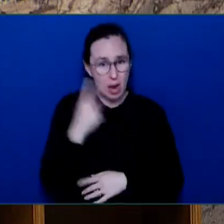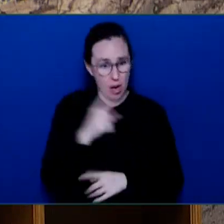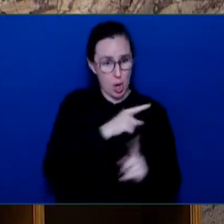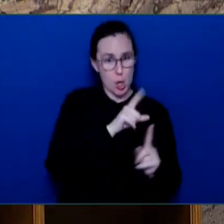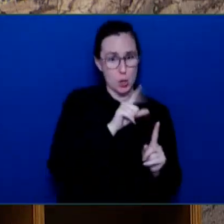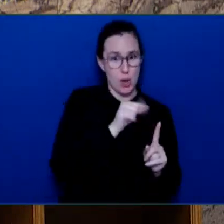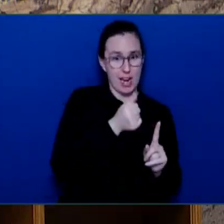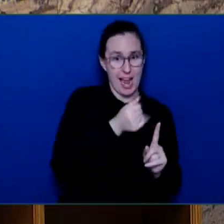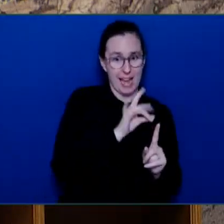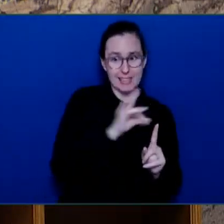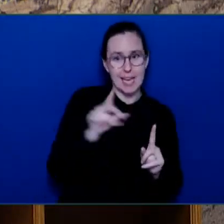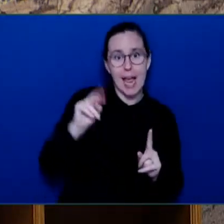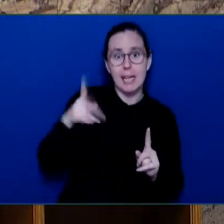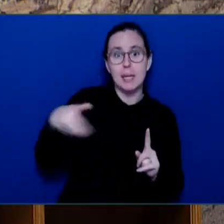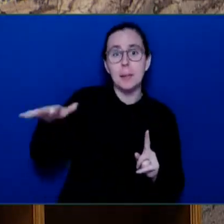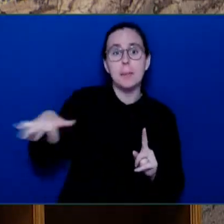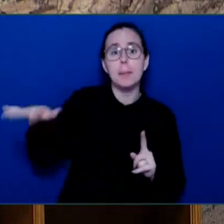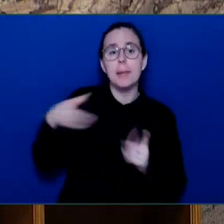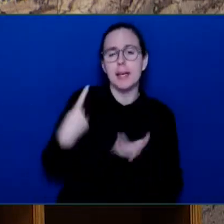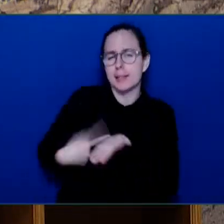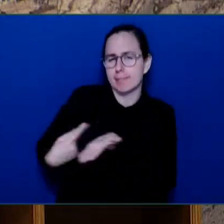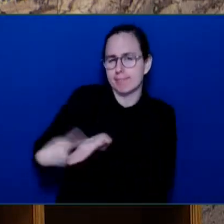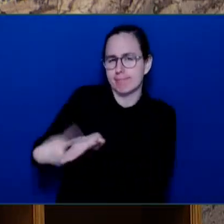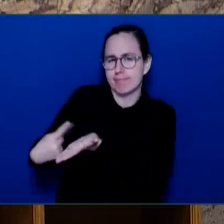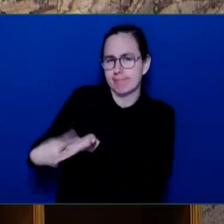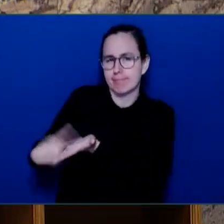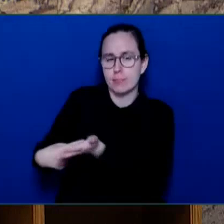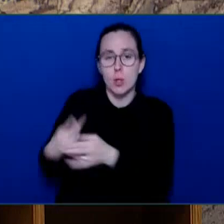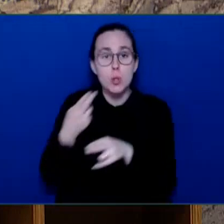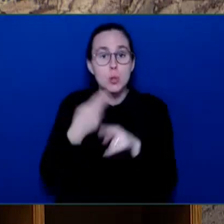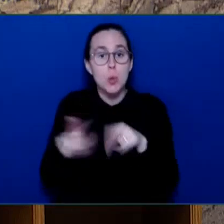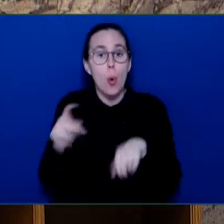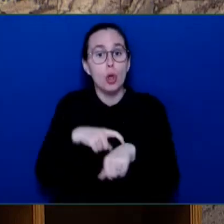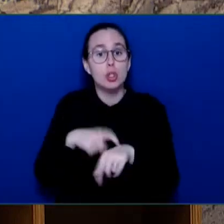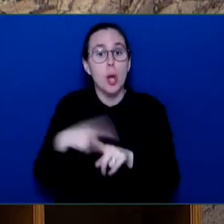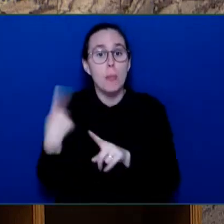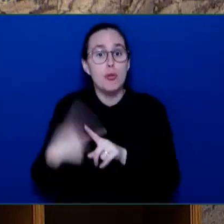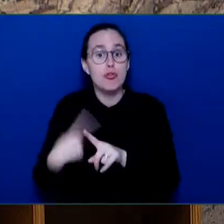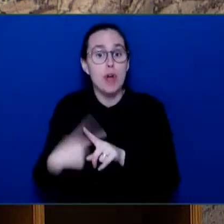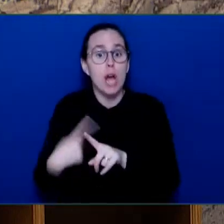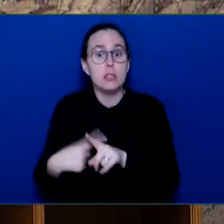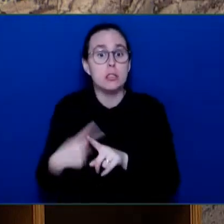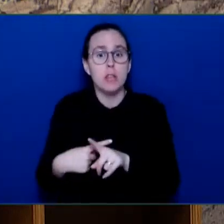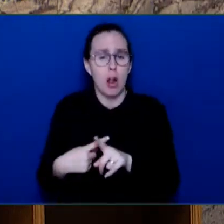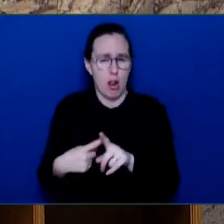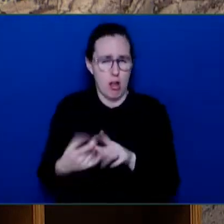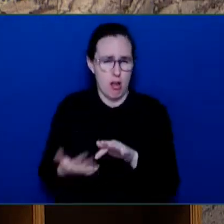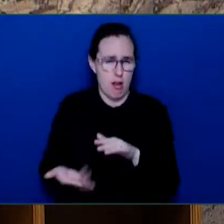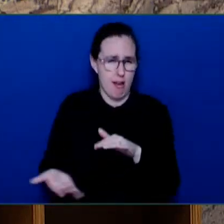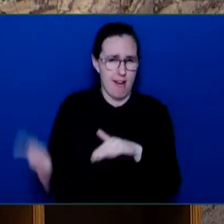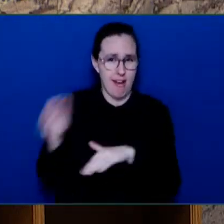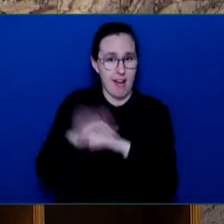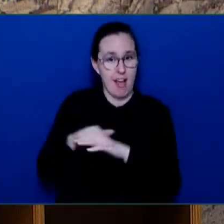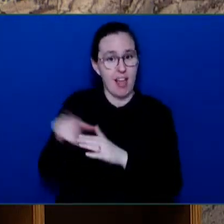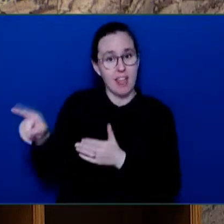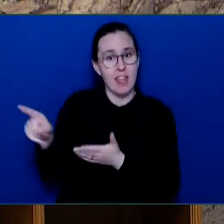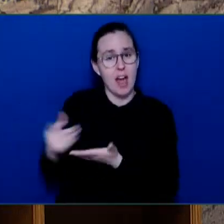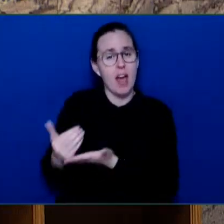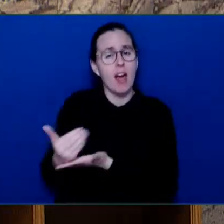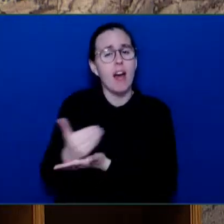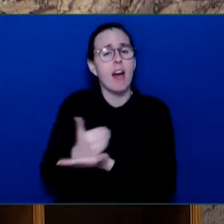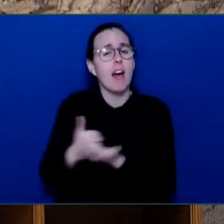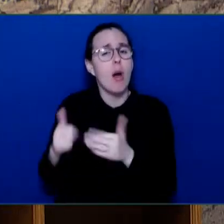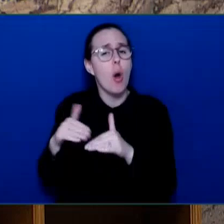over $80 million in taxes, and the Premier made sure he took full advantage.